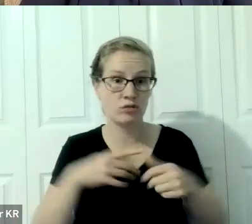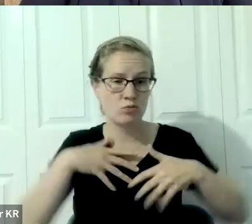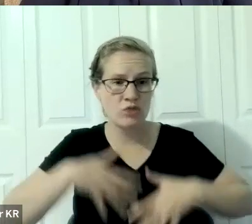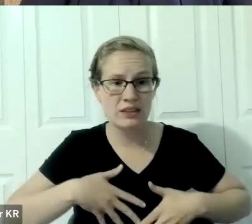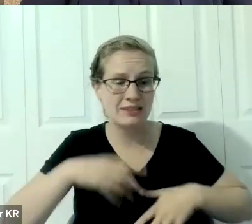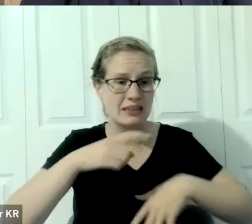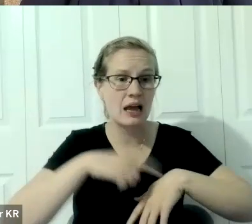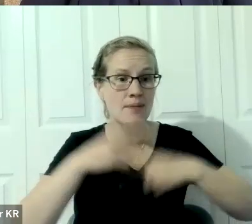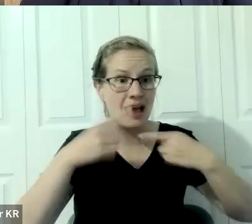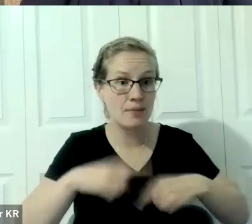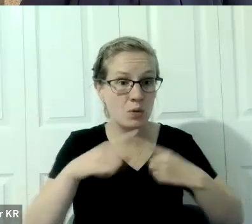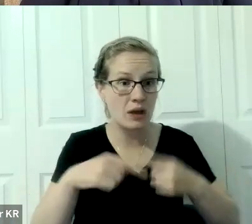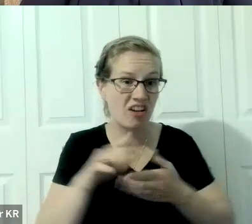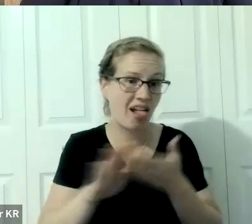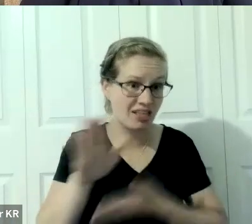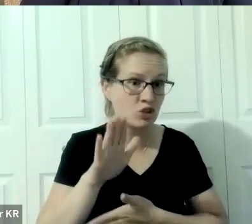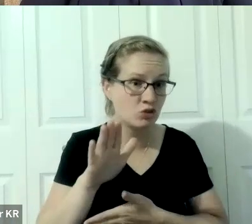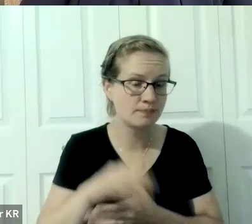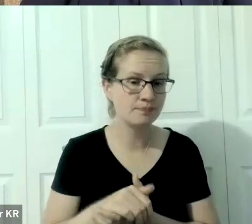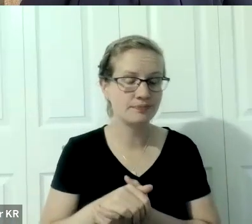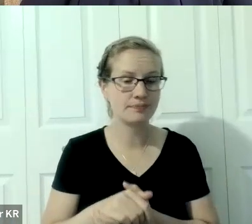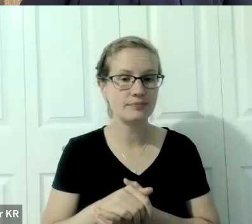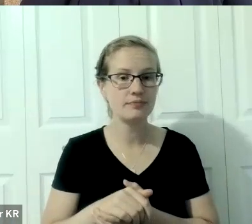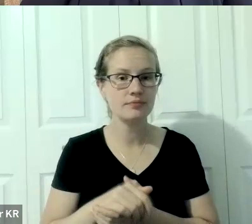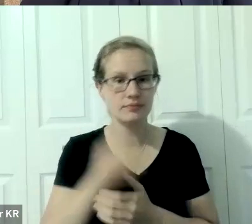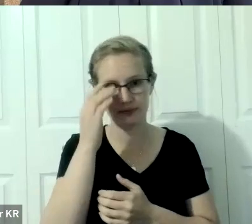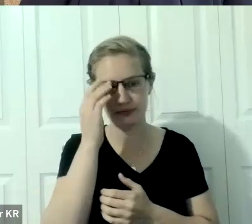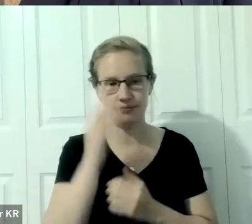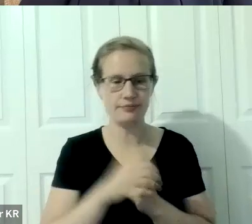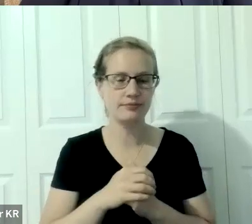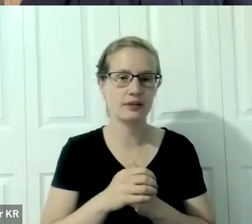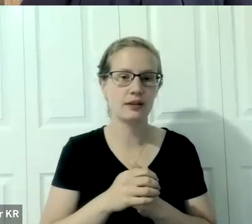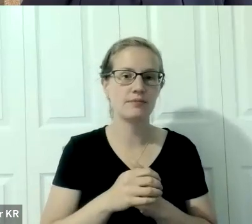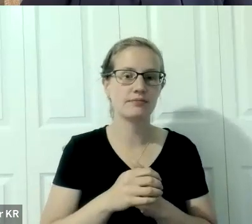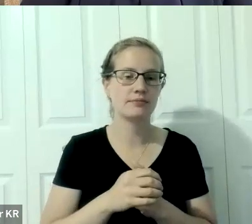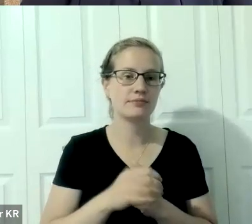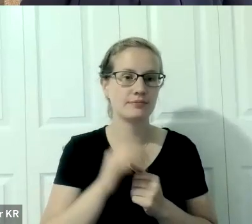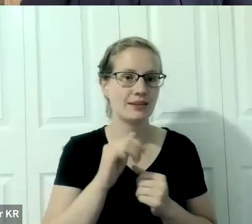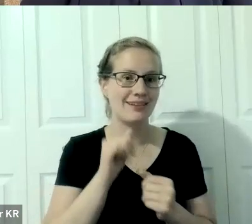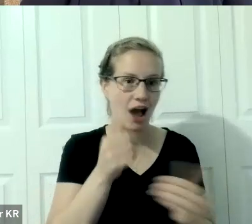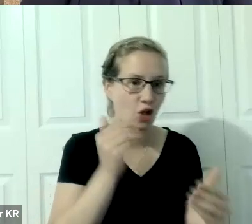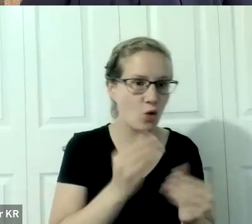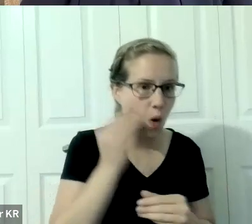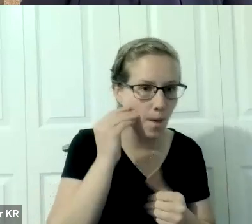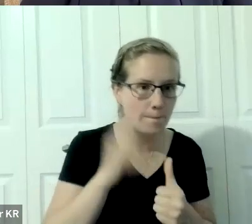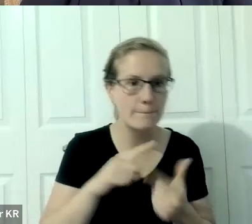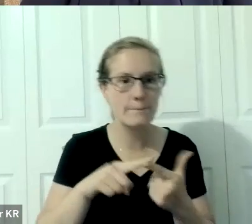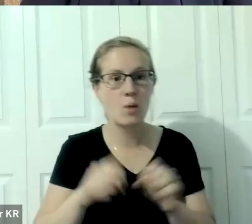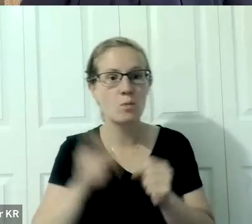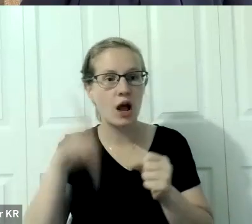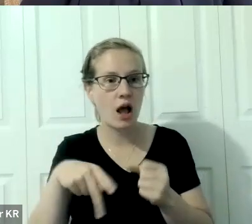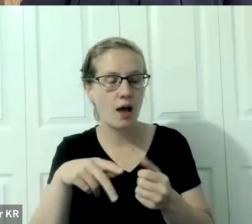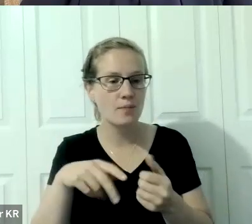episode happened in college. And it was a combination of being away from home and a breakup